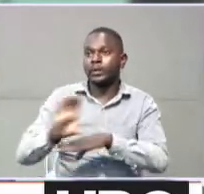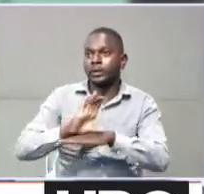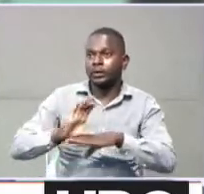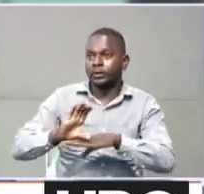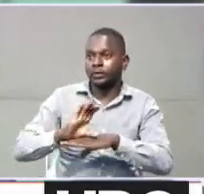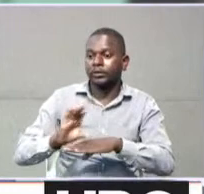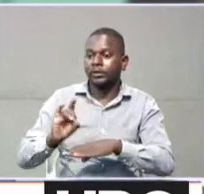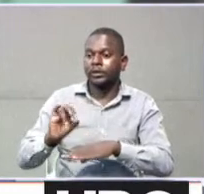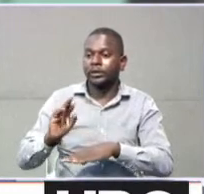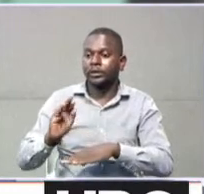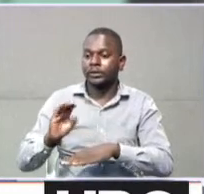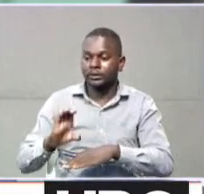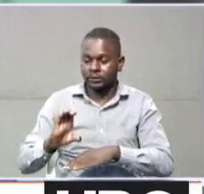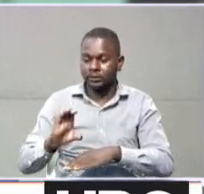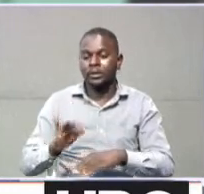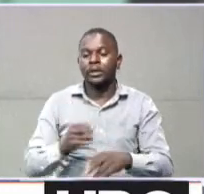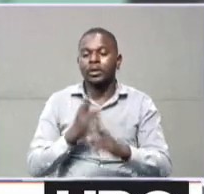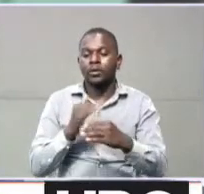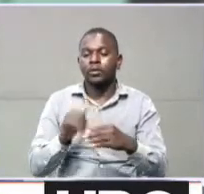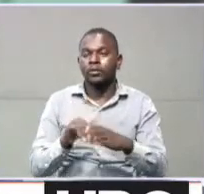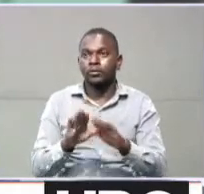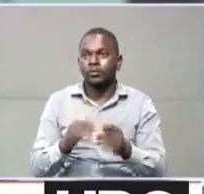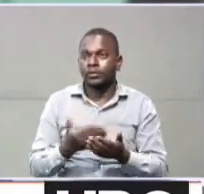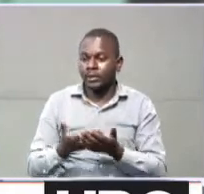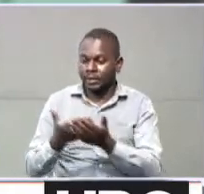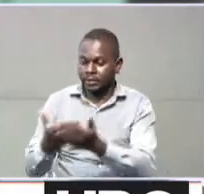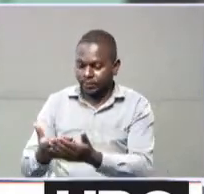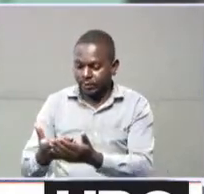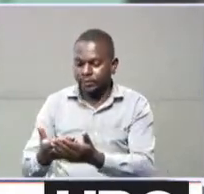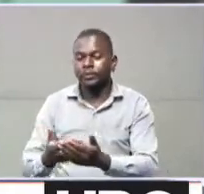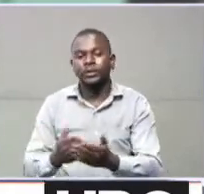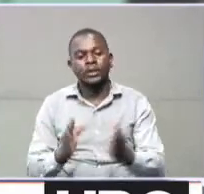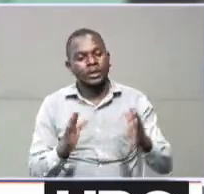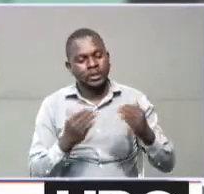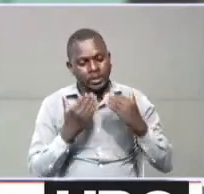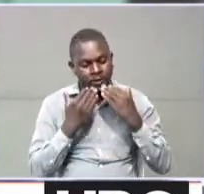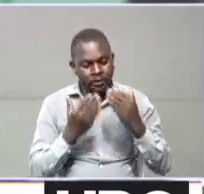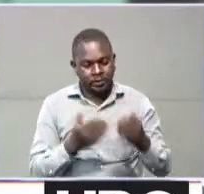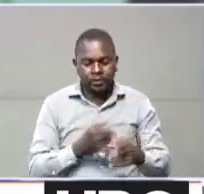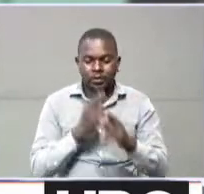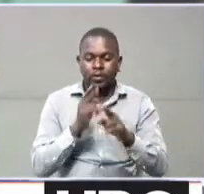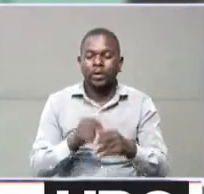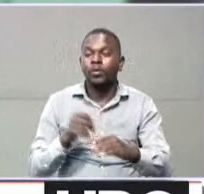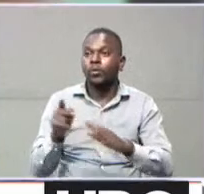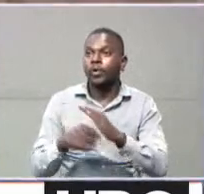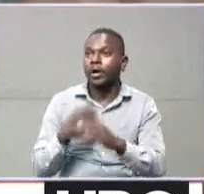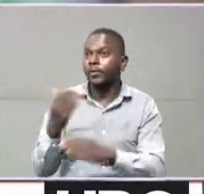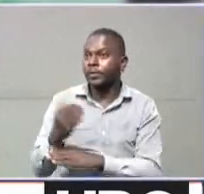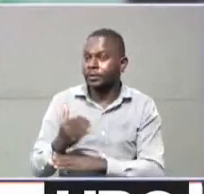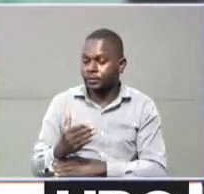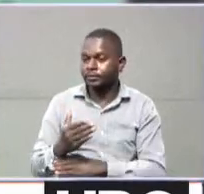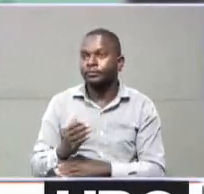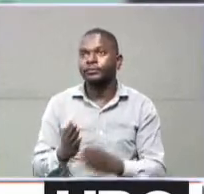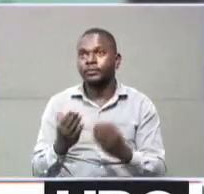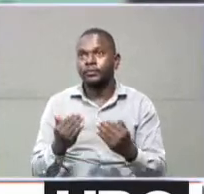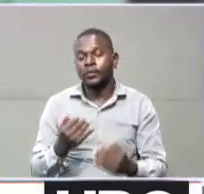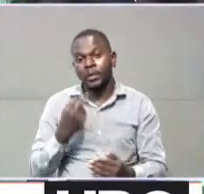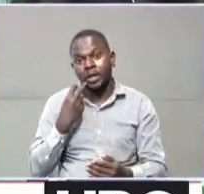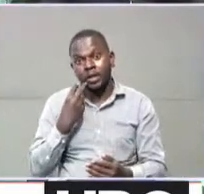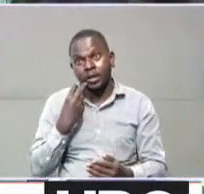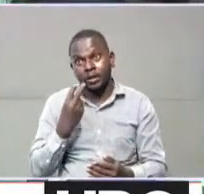don't know i will speak on colleagues i beg to submit thank you roytono prime minister you've